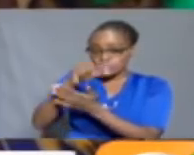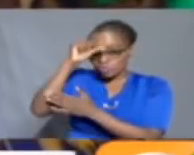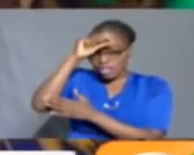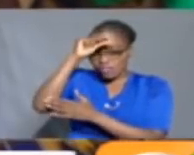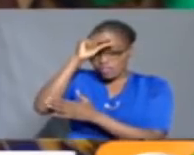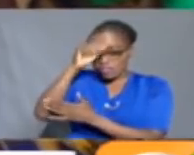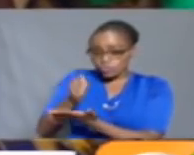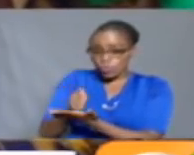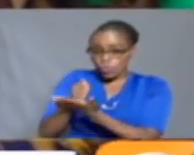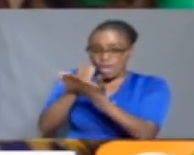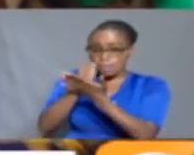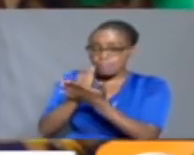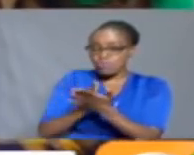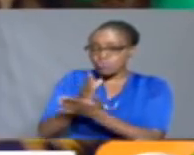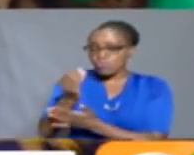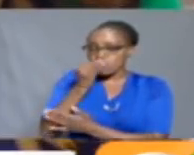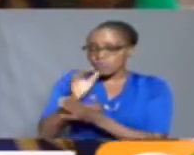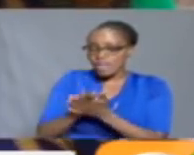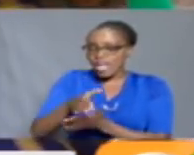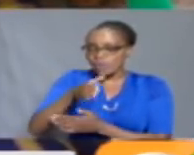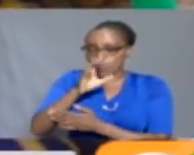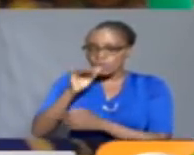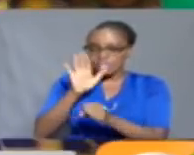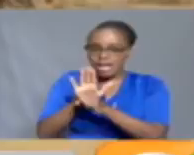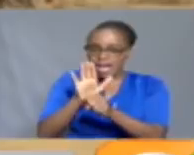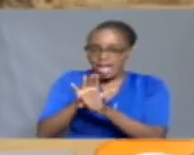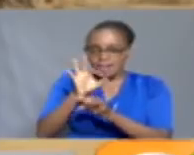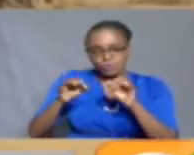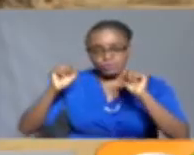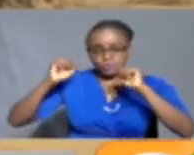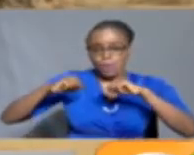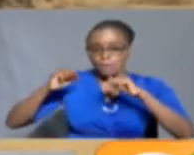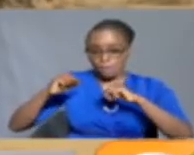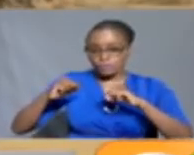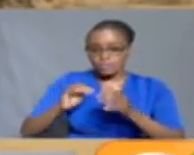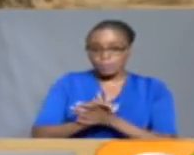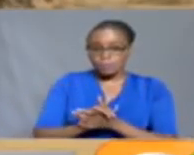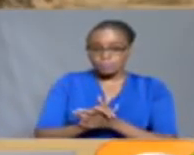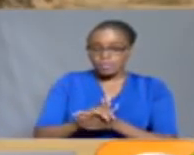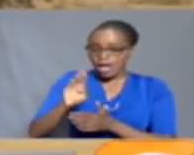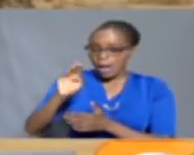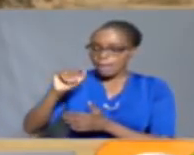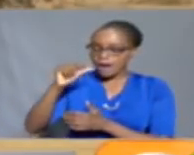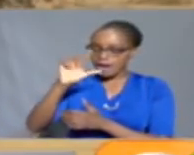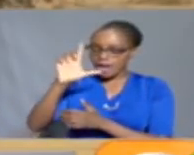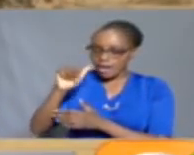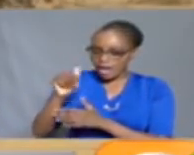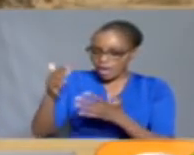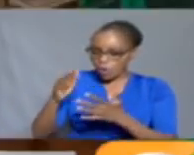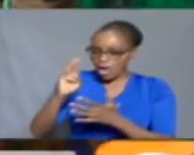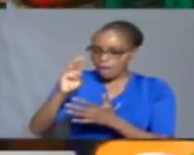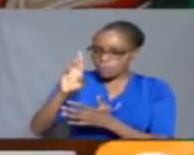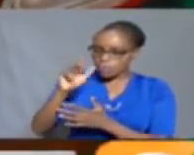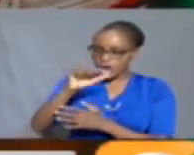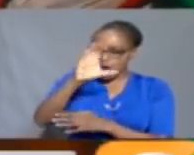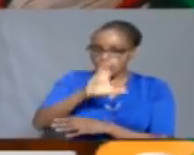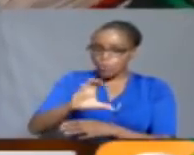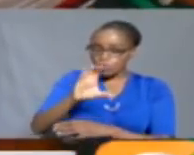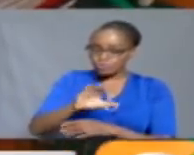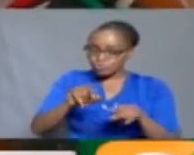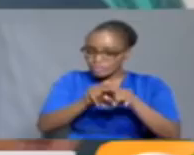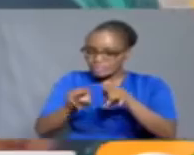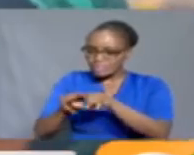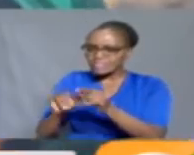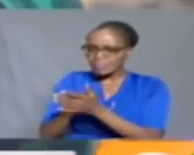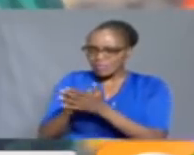serikali iwasaidie kwa chakula na maji kwa haraka kama itawezekana. Bangala in Bura constituency also in the throes